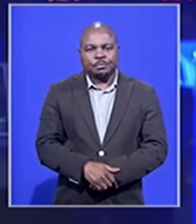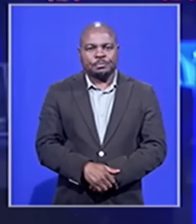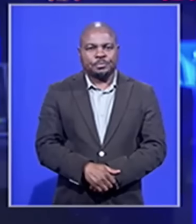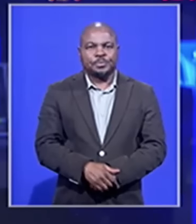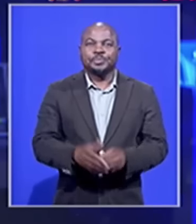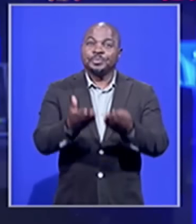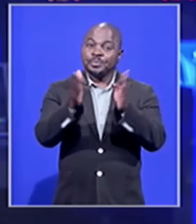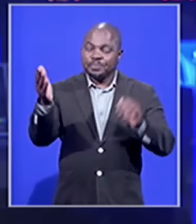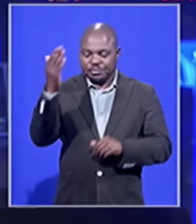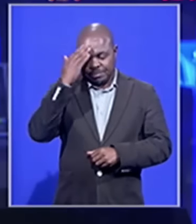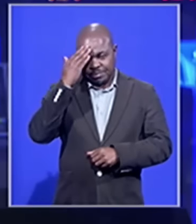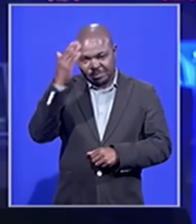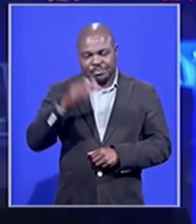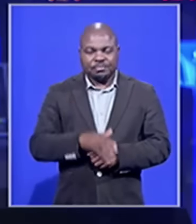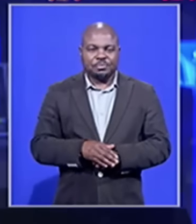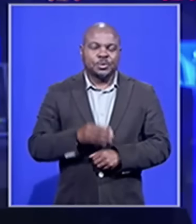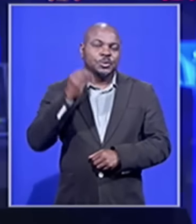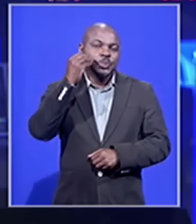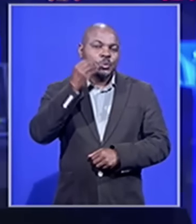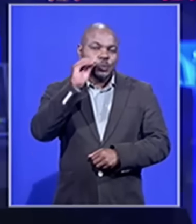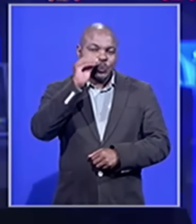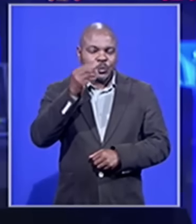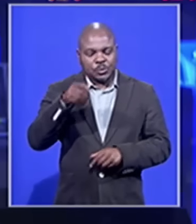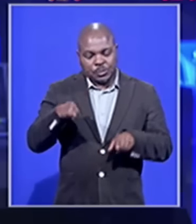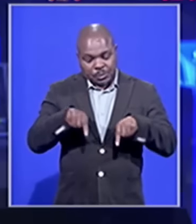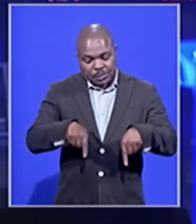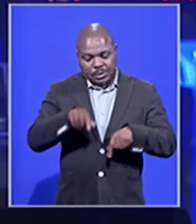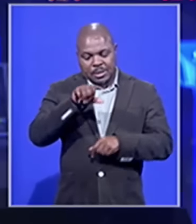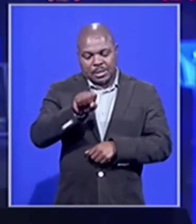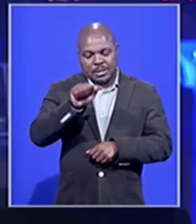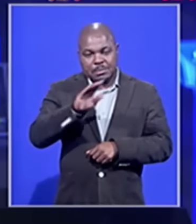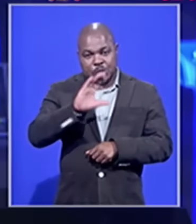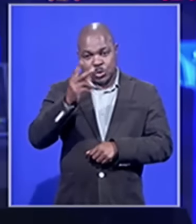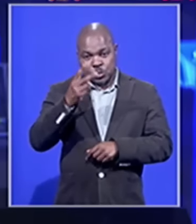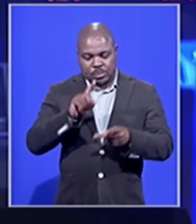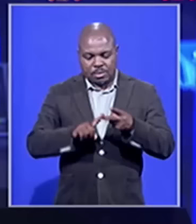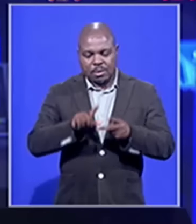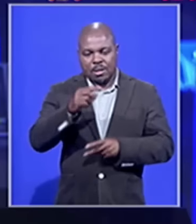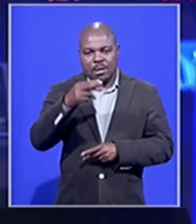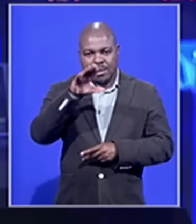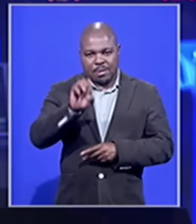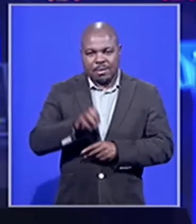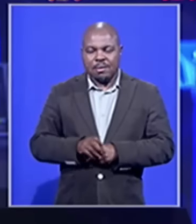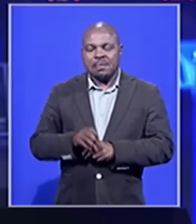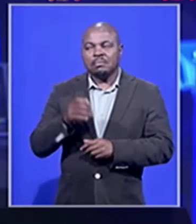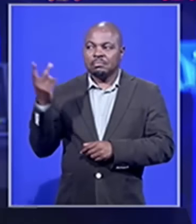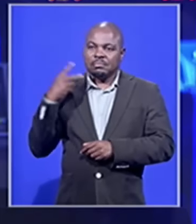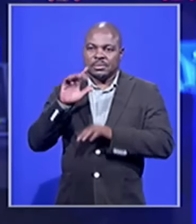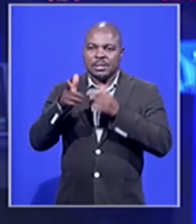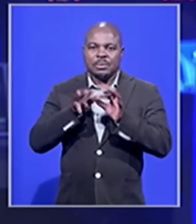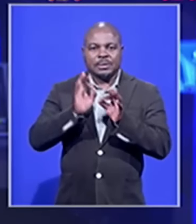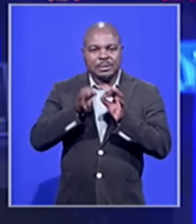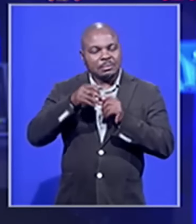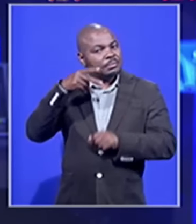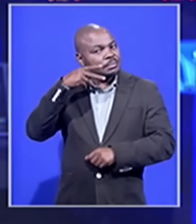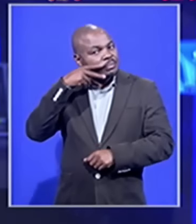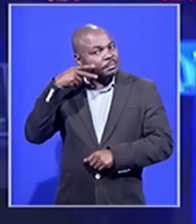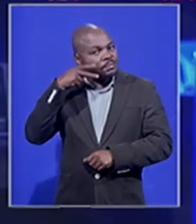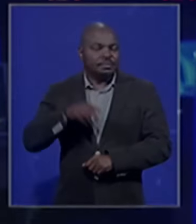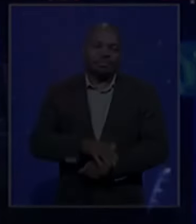Mwiri o dumedisa ditabeng tsena tsa Sesotho ho SABC 2 le o lehae puong ya matsoho ke na le tlou e leng Augustine Letlalo.